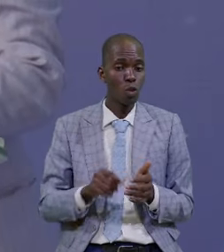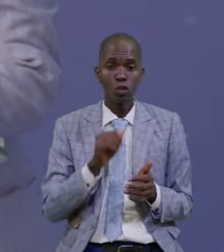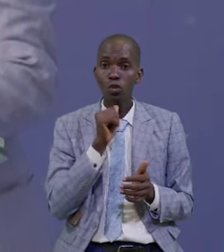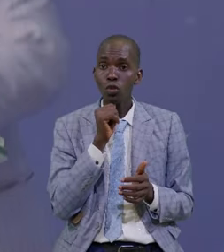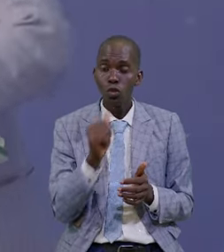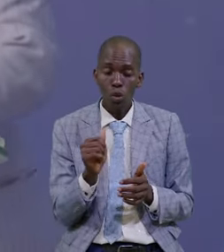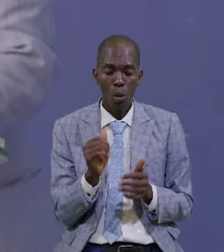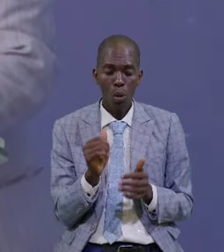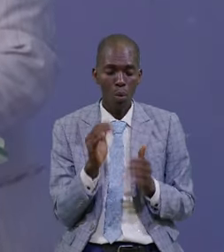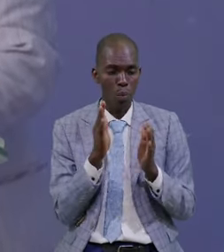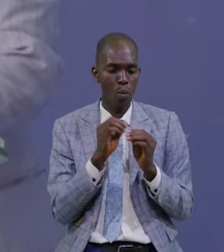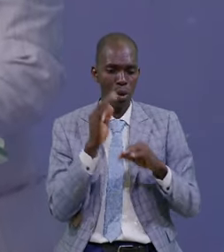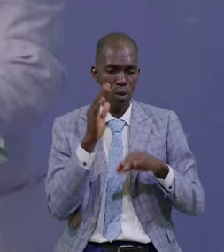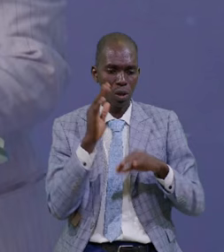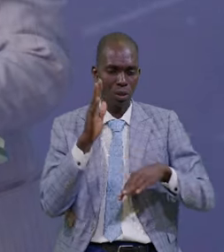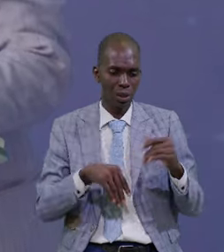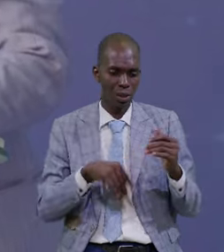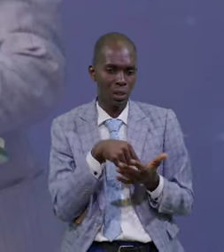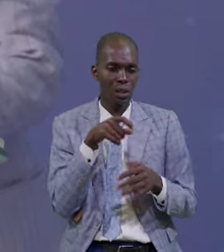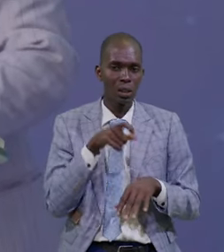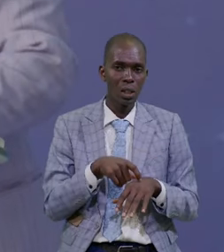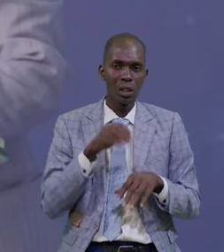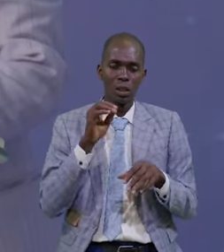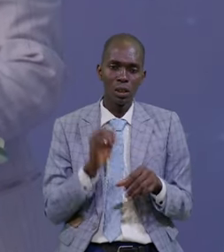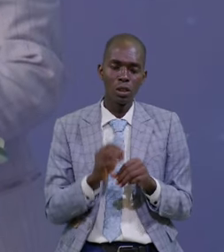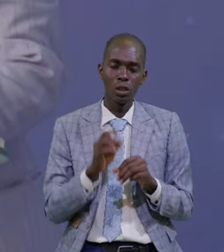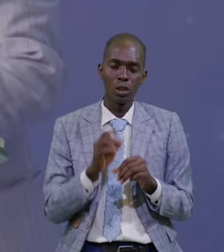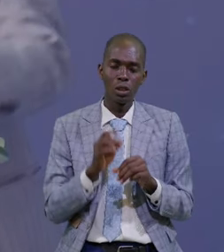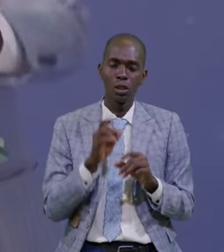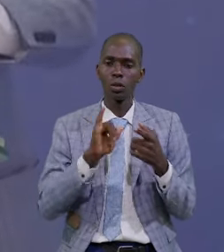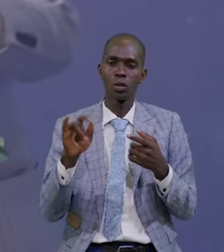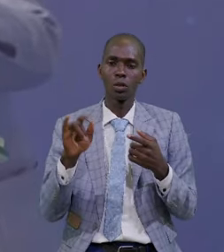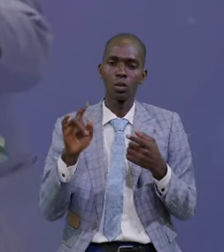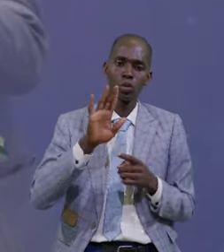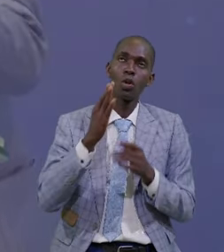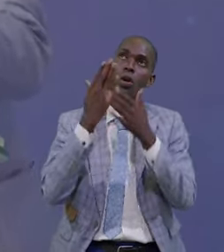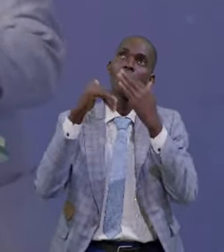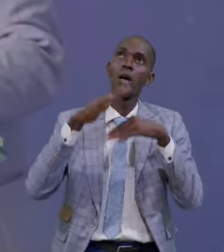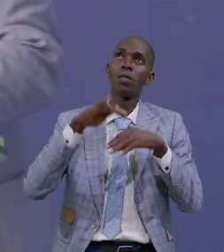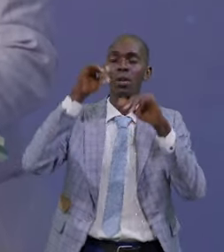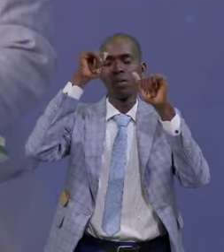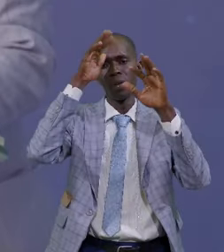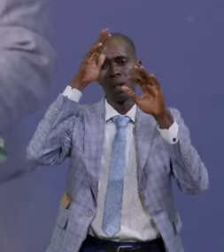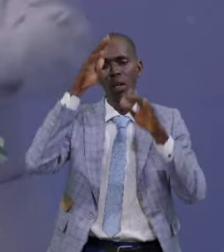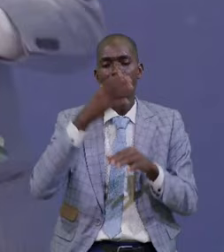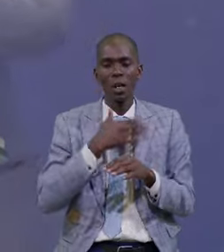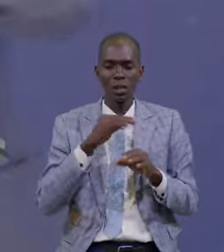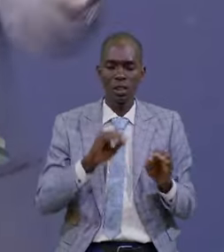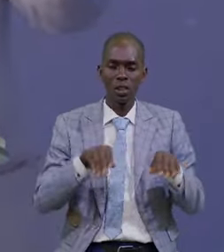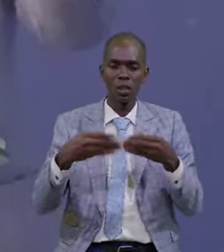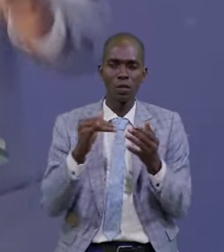this time in talking to your Heavenly Father. And he so preconditioned you